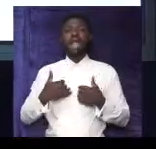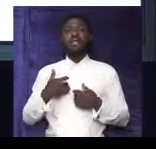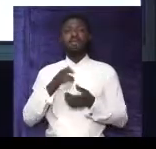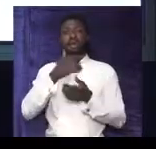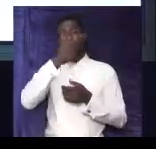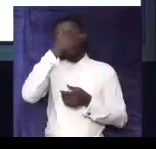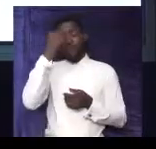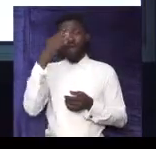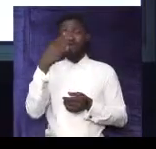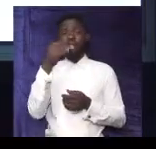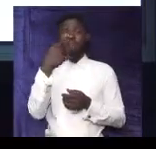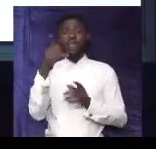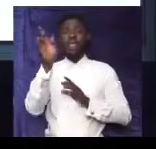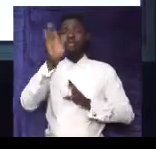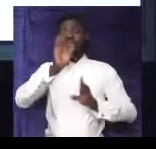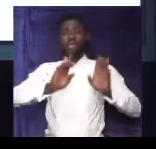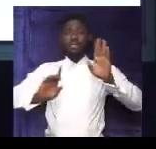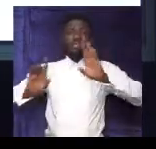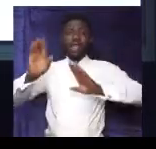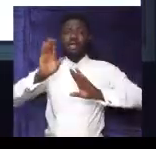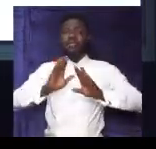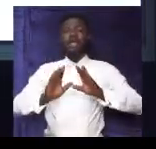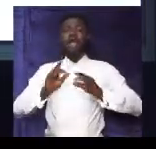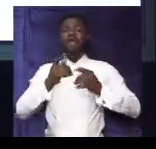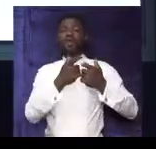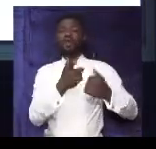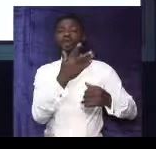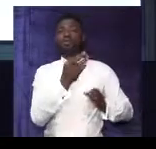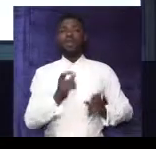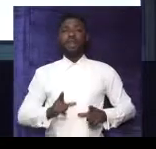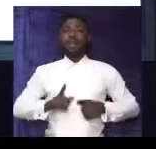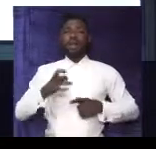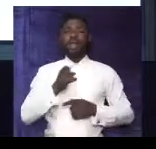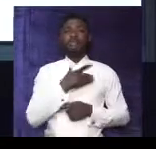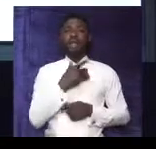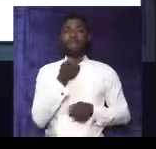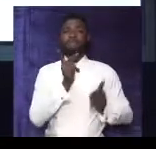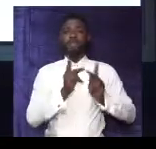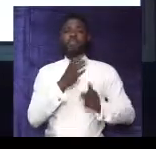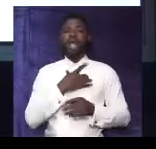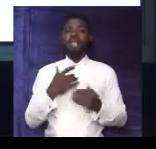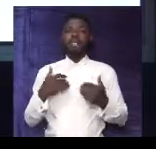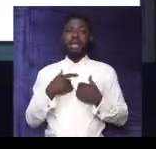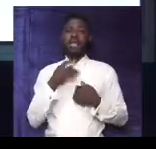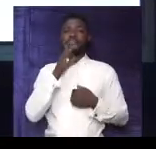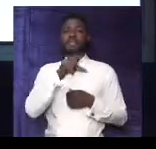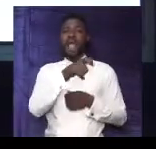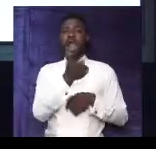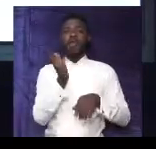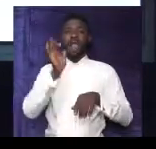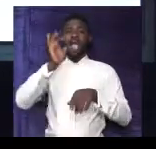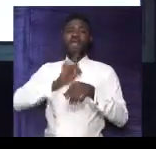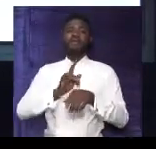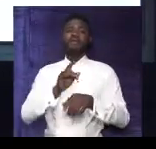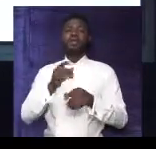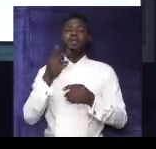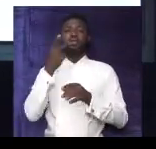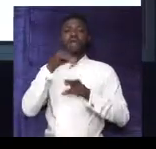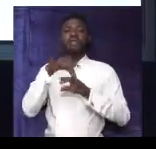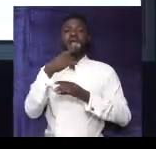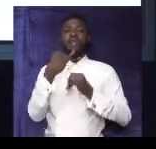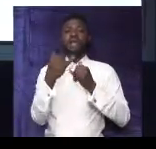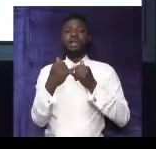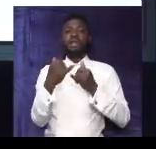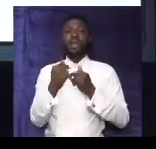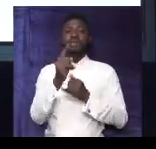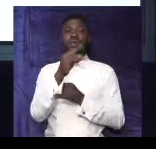animals because of the disaster. So loss of lives and people and animals is another effect. Looking